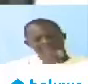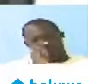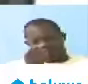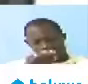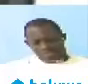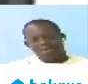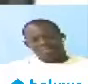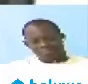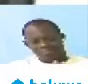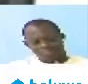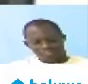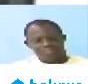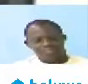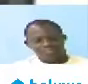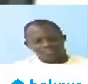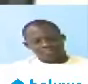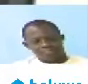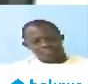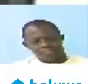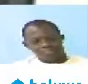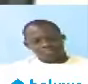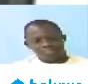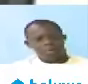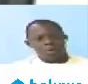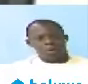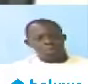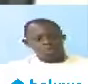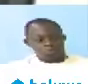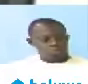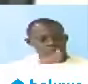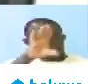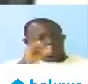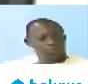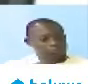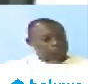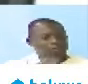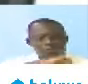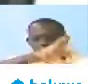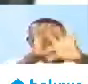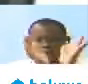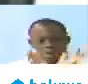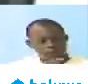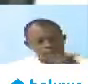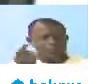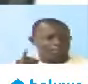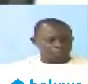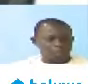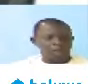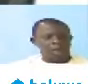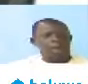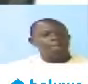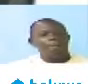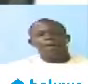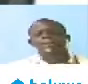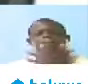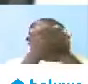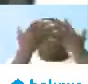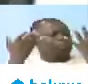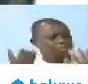died. So no one be training them. We did training with all those people. And the jama. There was many people.